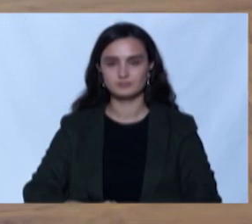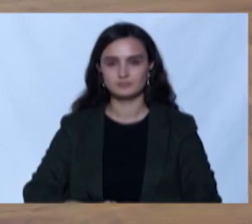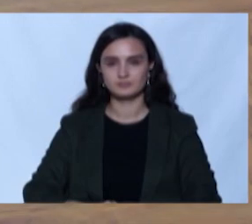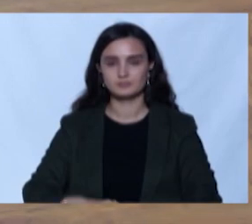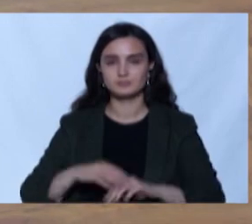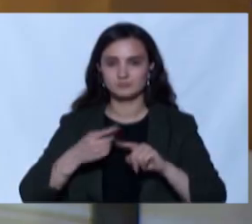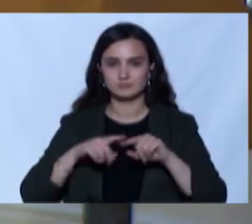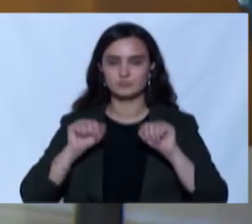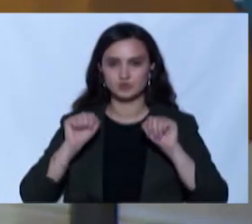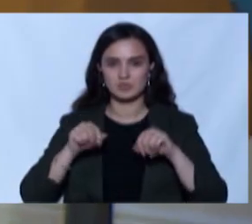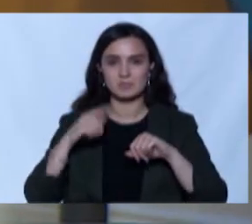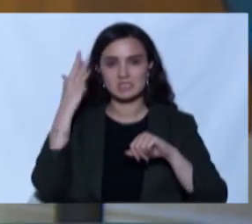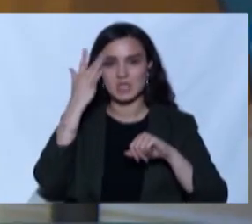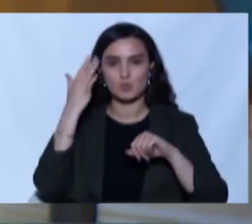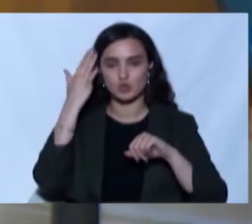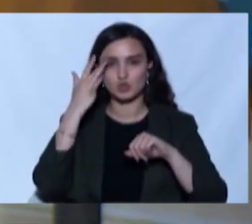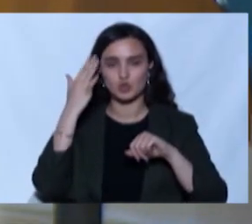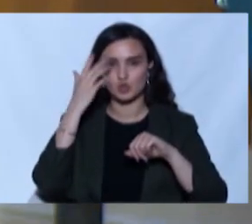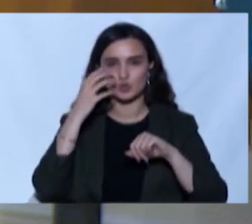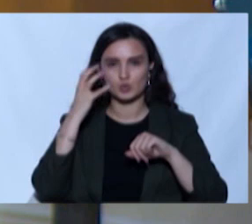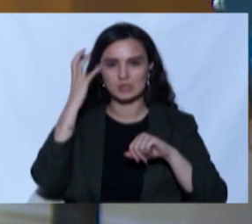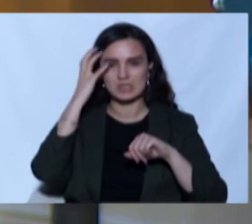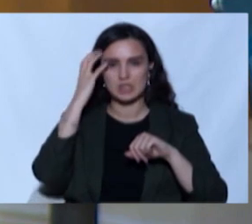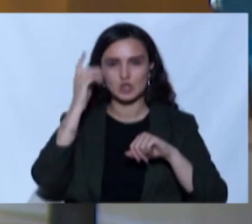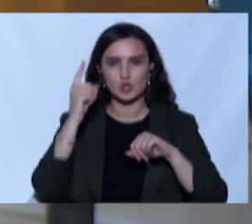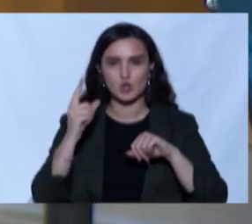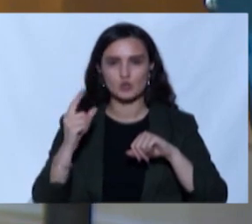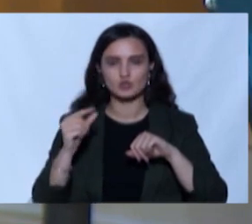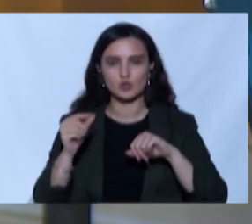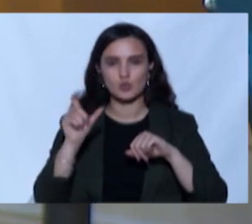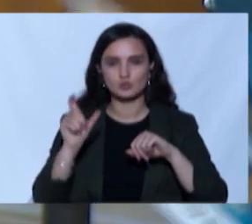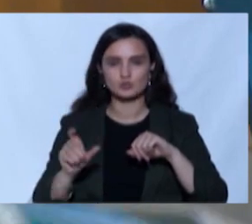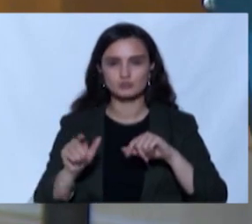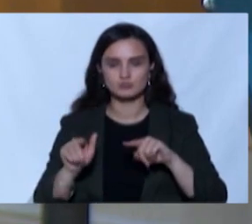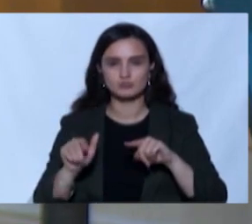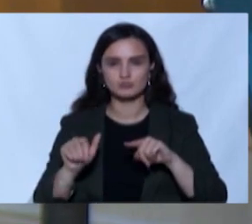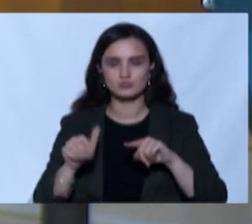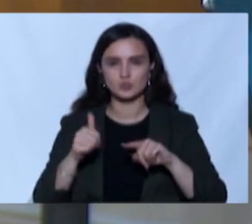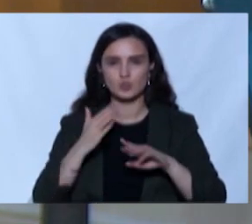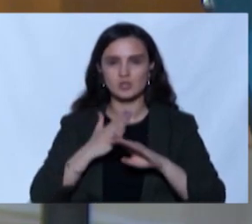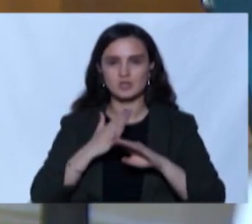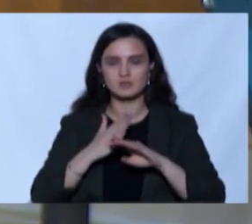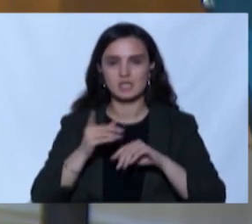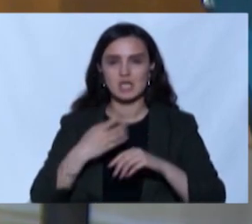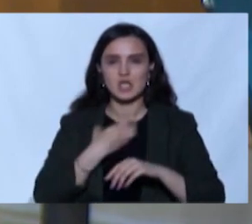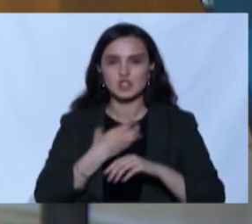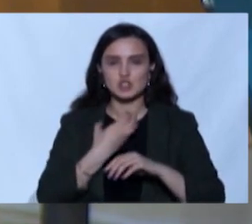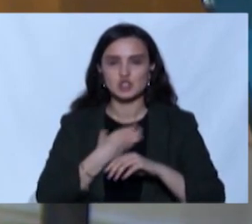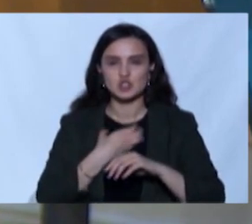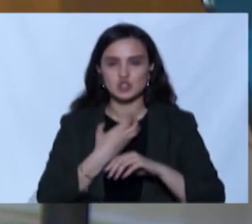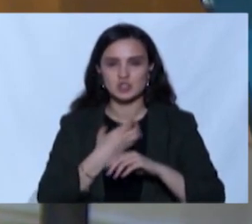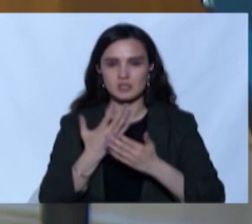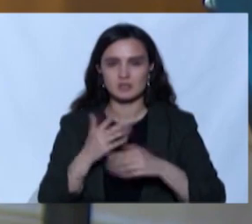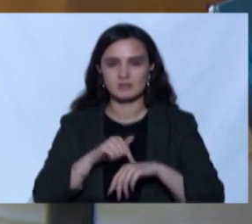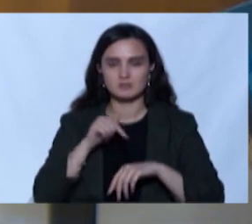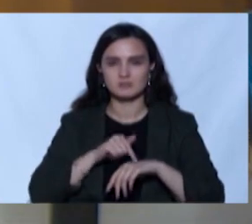It can be a spur to the imagination, and the Gothic setting tends to have a claustrophobic